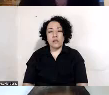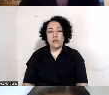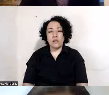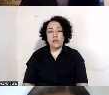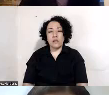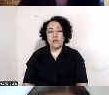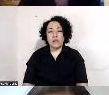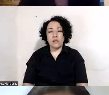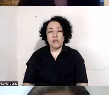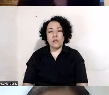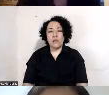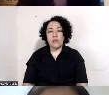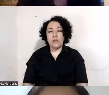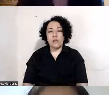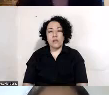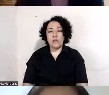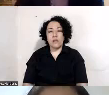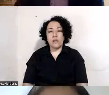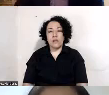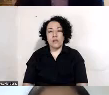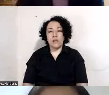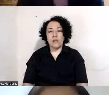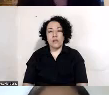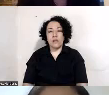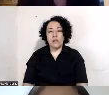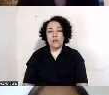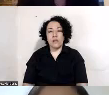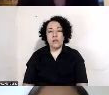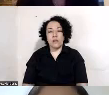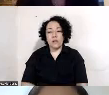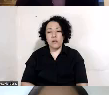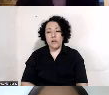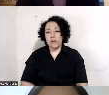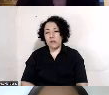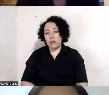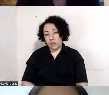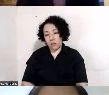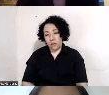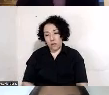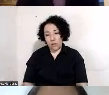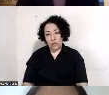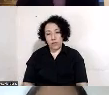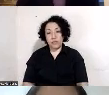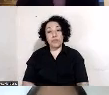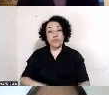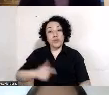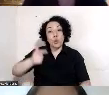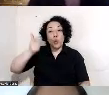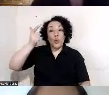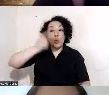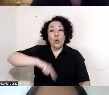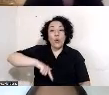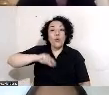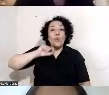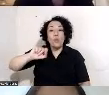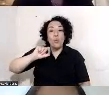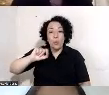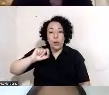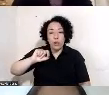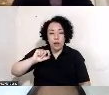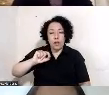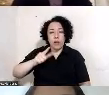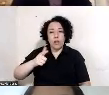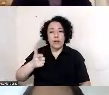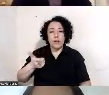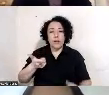They had to be able to have some social skills to interact with others. E, novamente, a função executiva, que